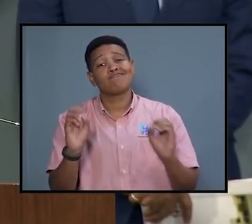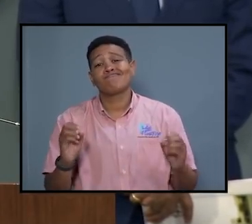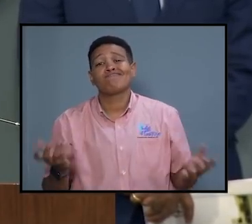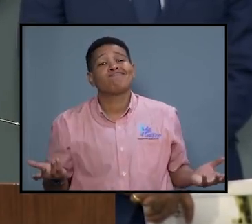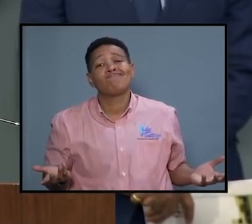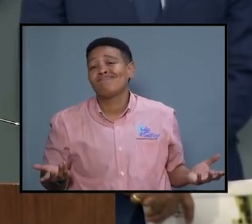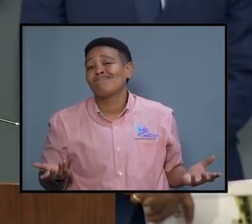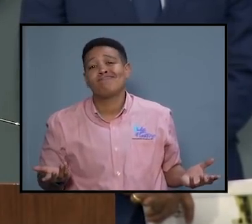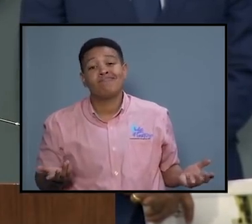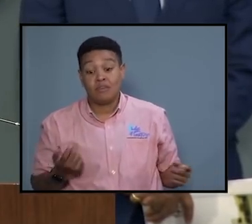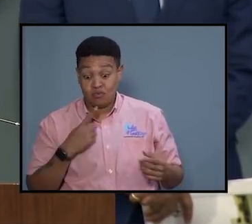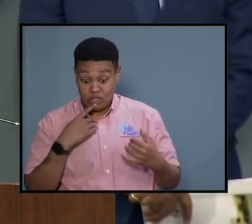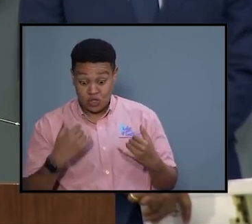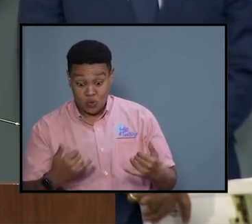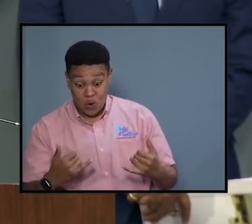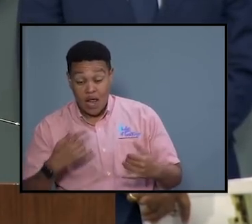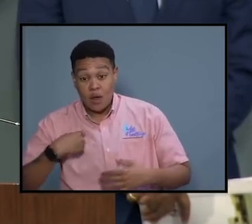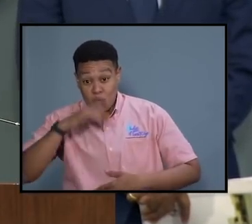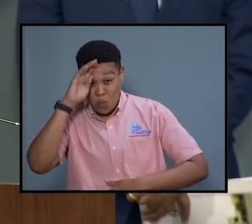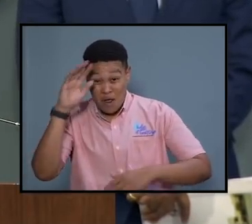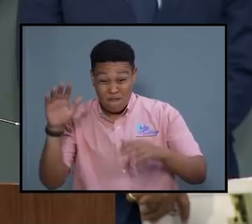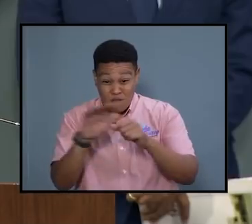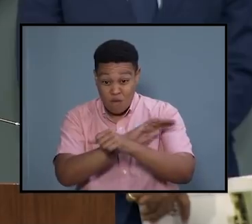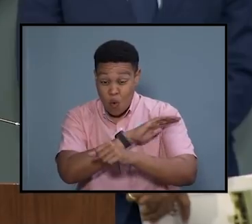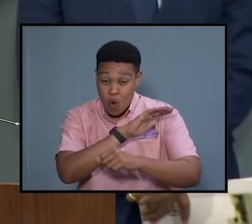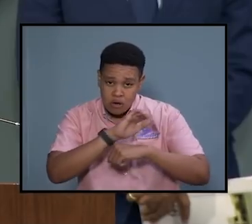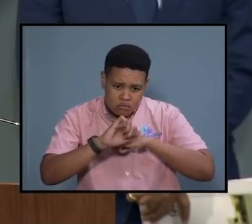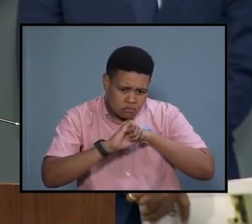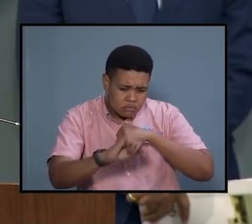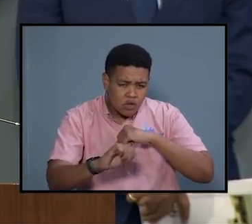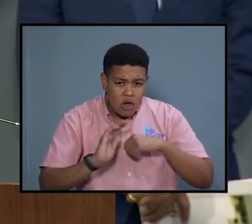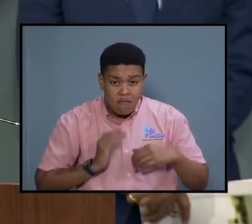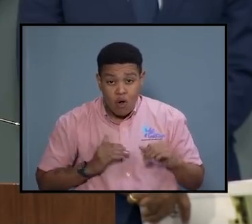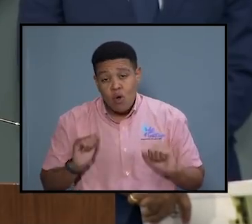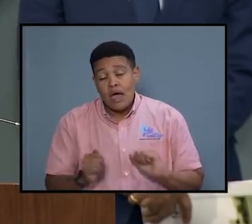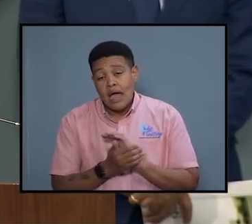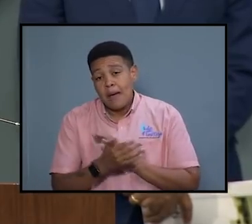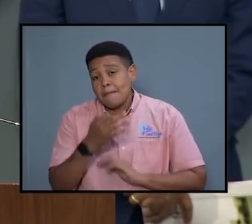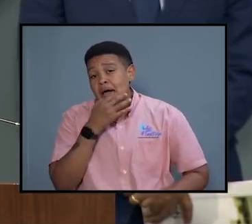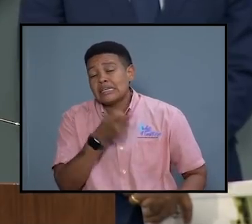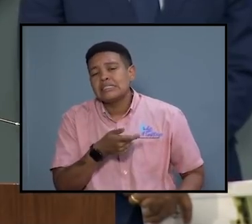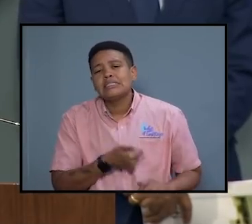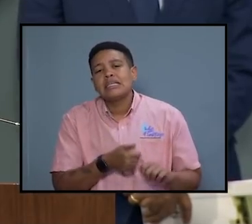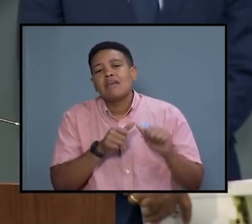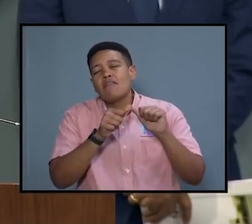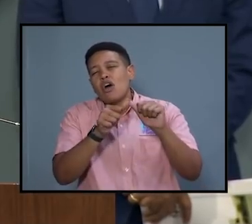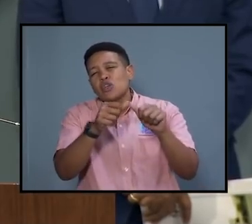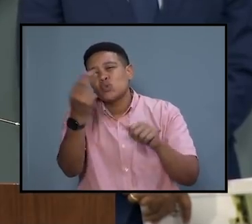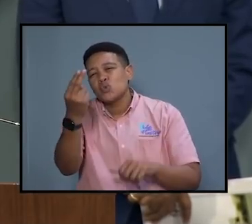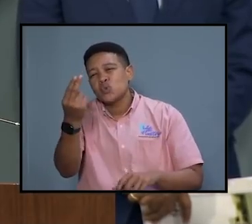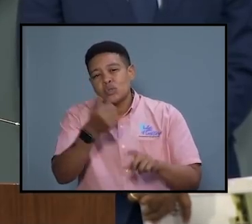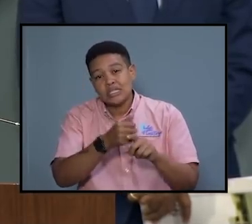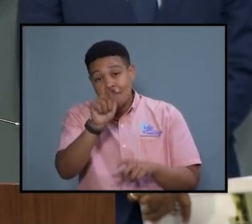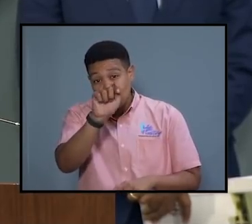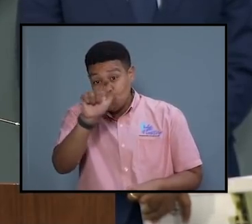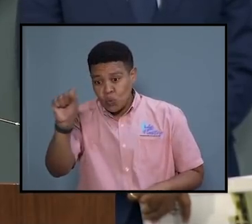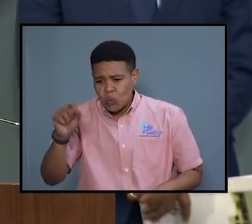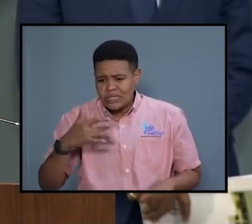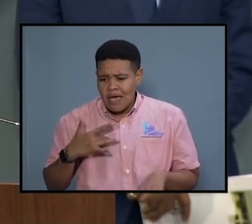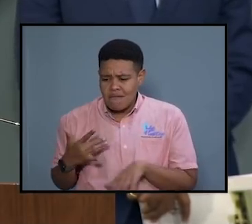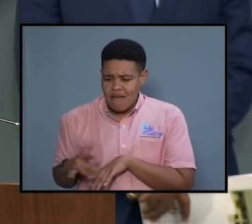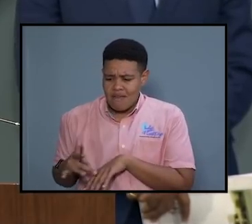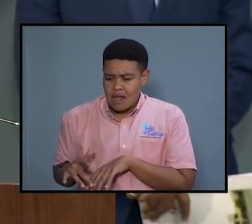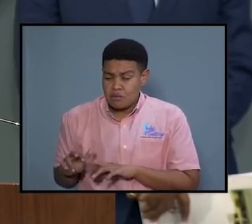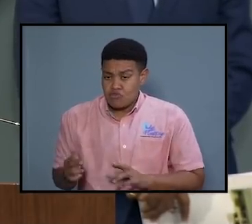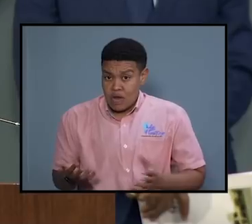this end, we will, to the fullest extent of our capacity, continue to use the tools available to